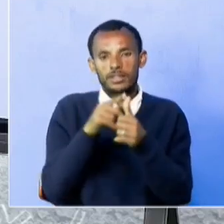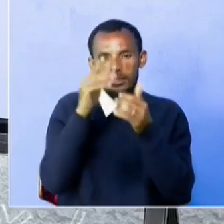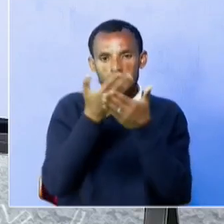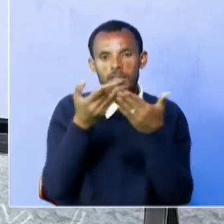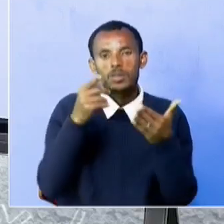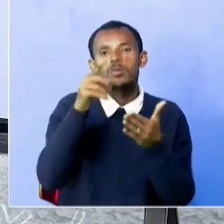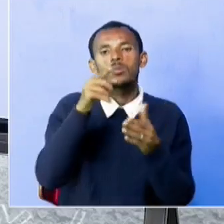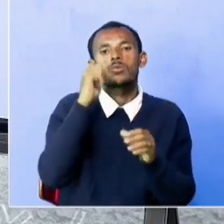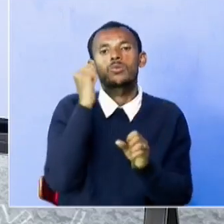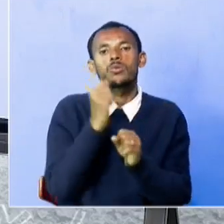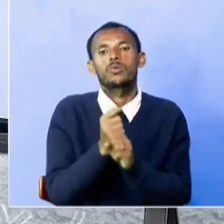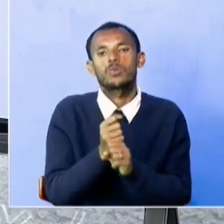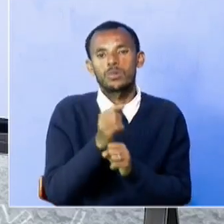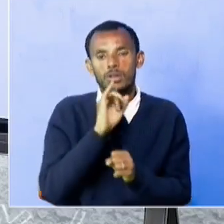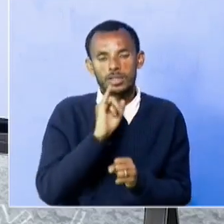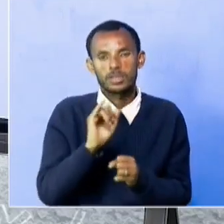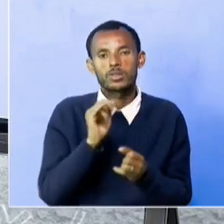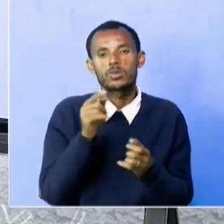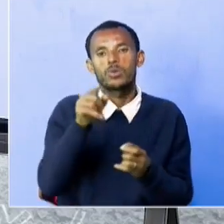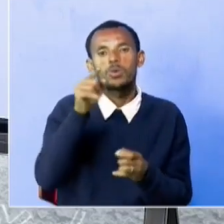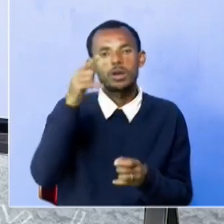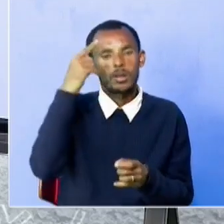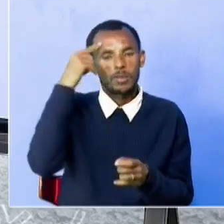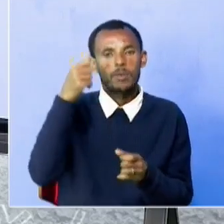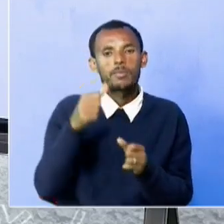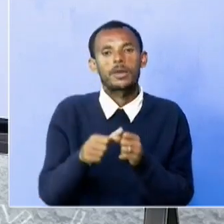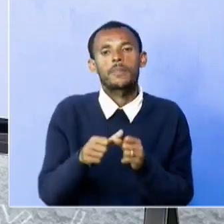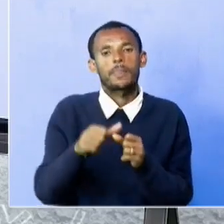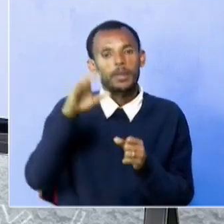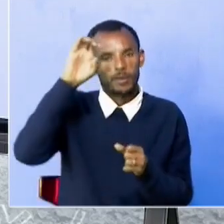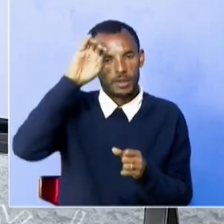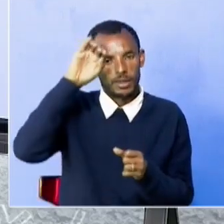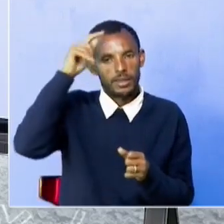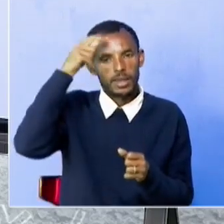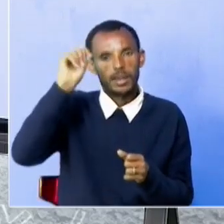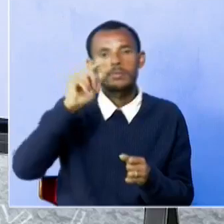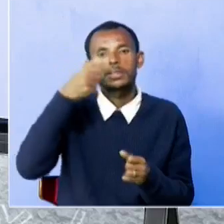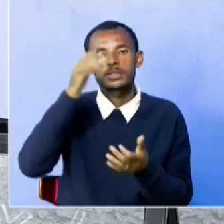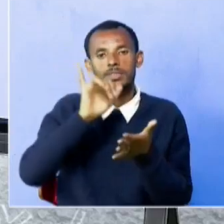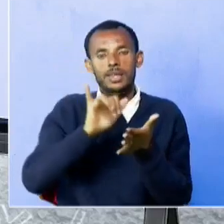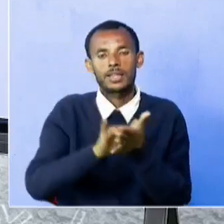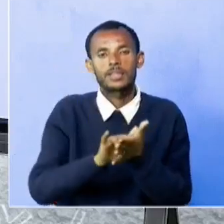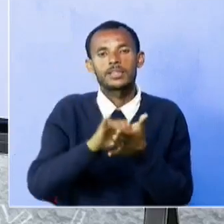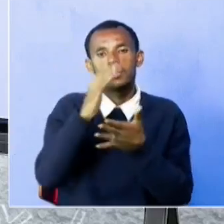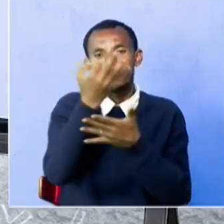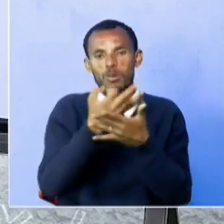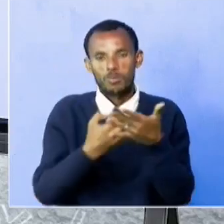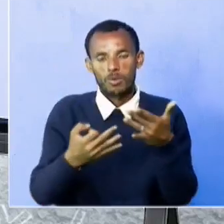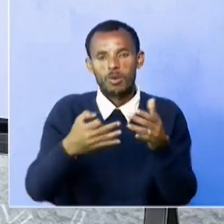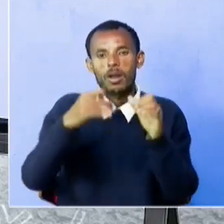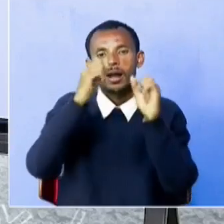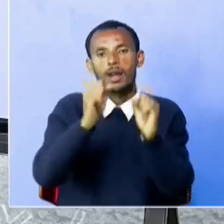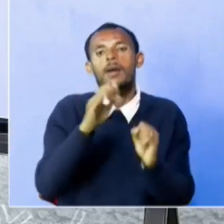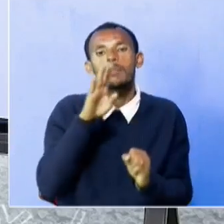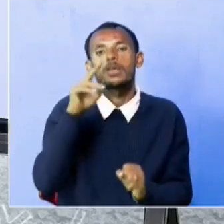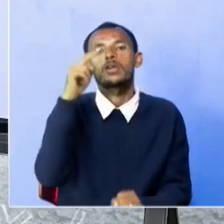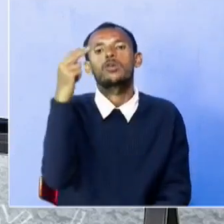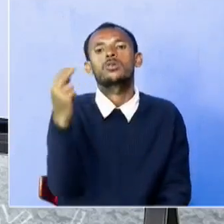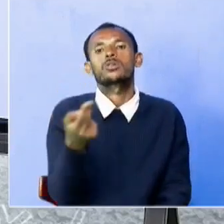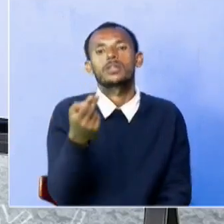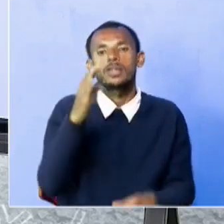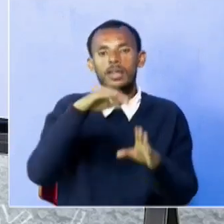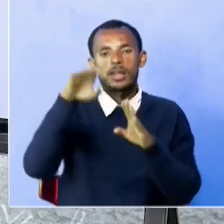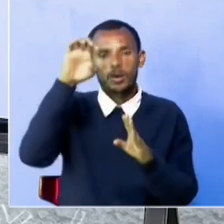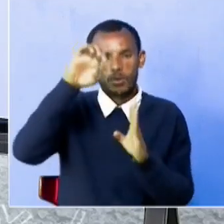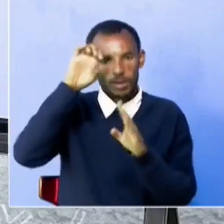you need to do is you need to remember what Euclid's theorem is saying, or the formula that can be used in